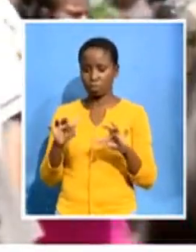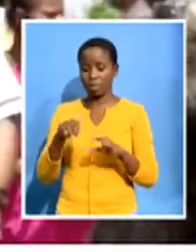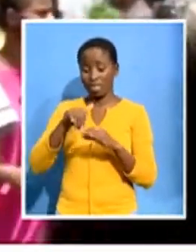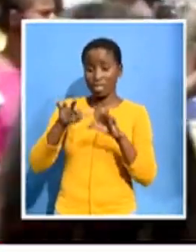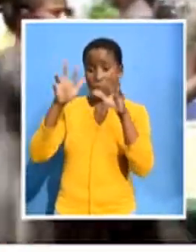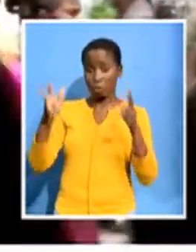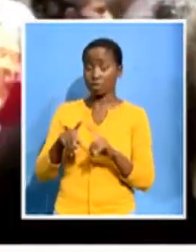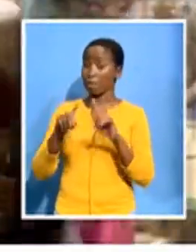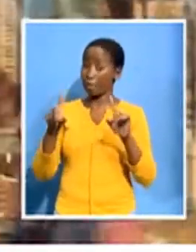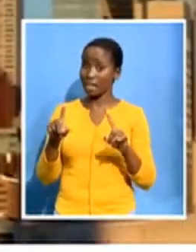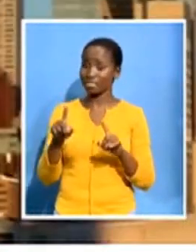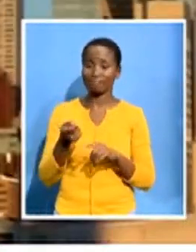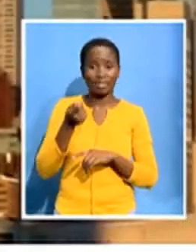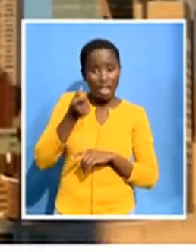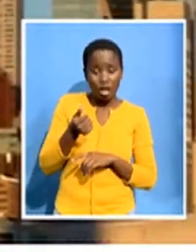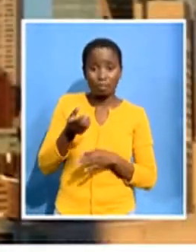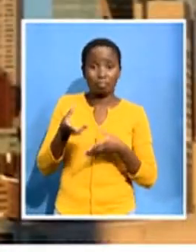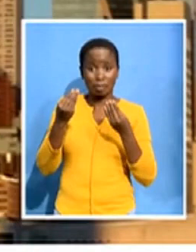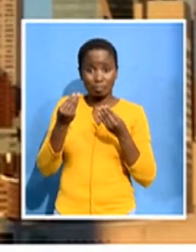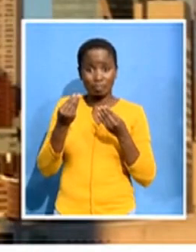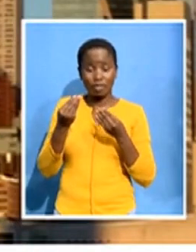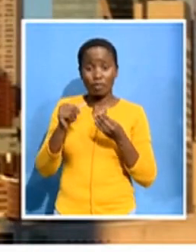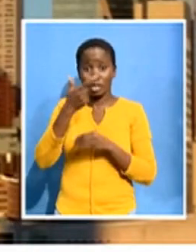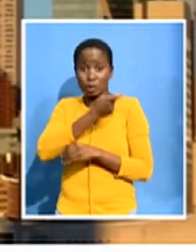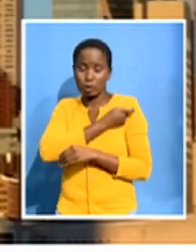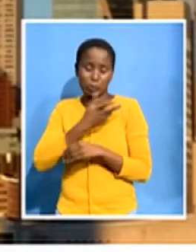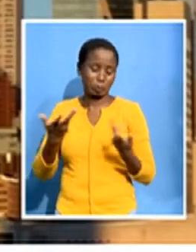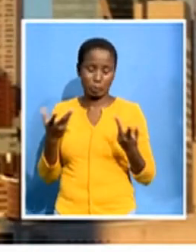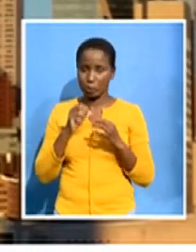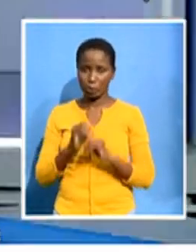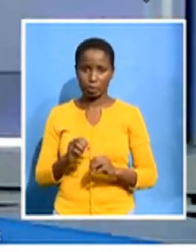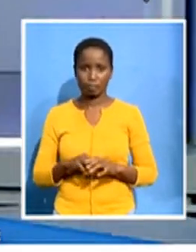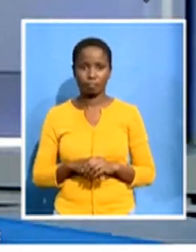at least a first dose. Shervin Bryceby's SABC News, New York.